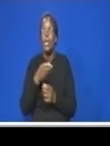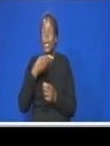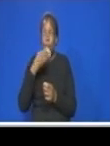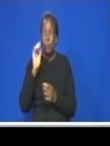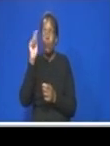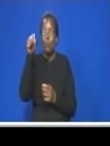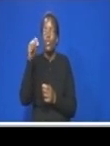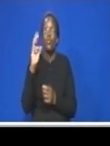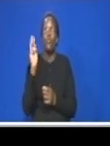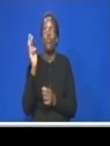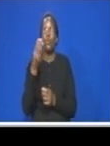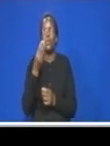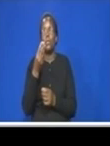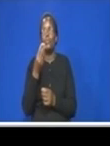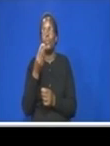question was